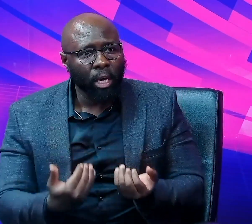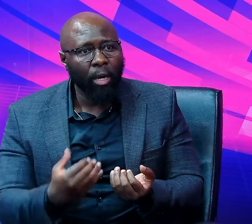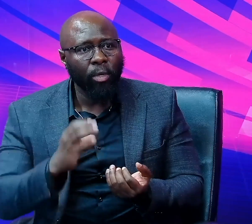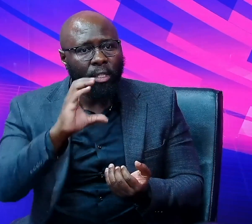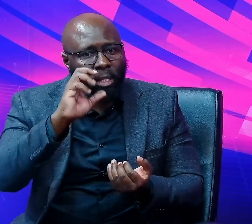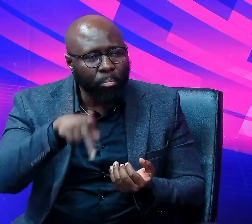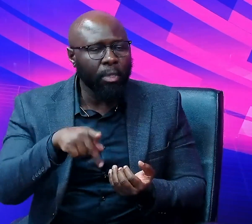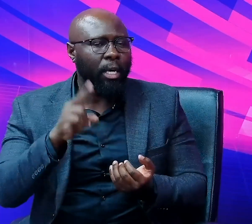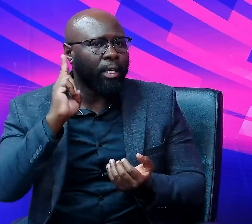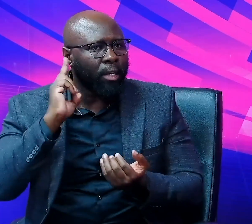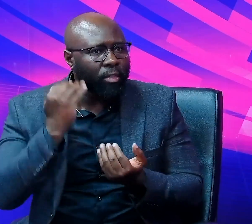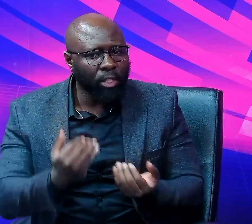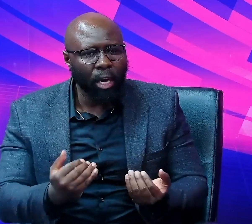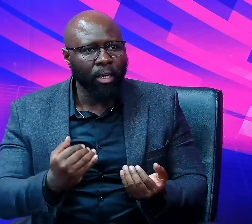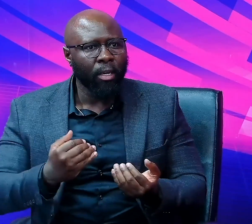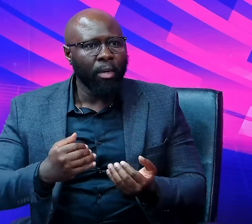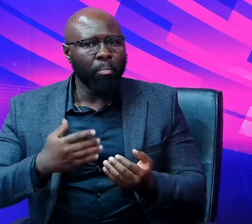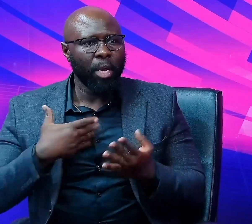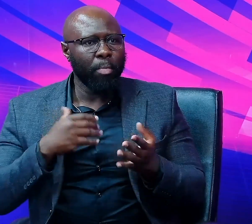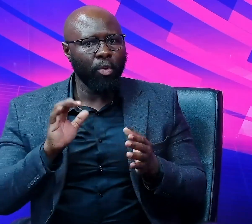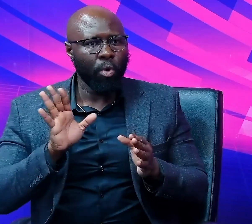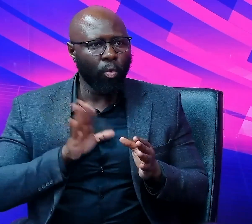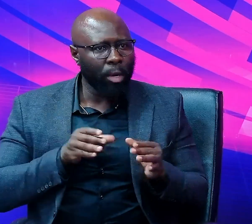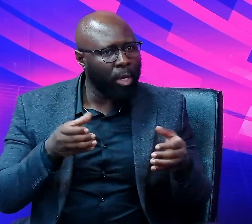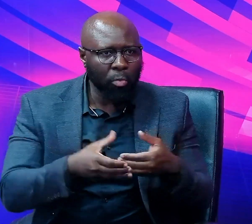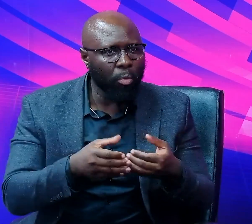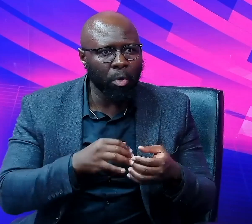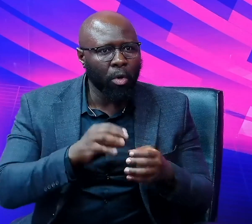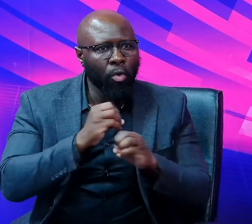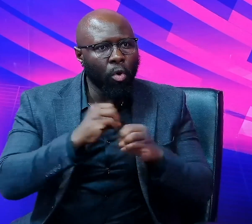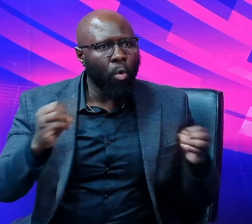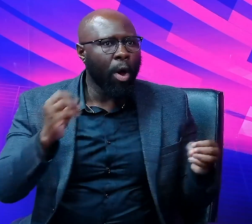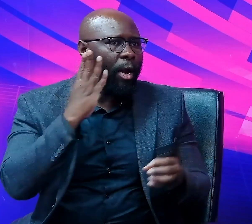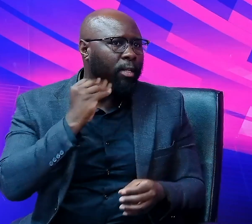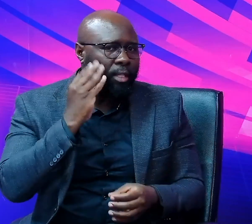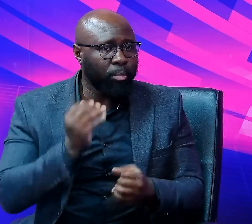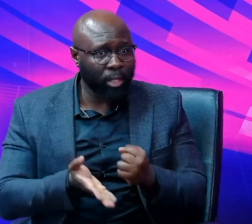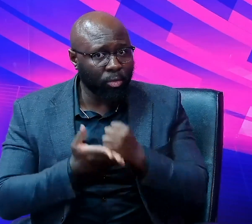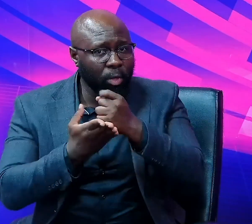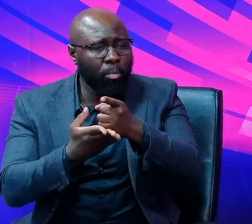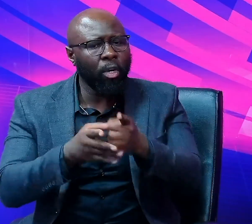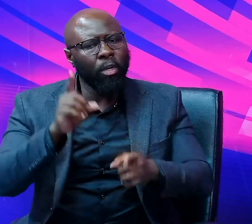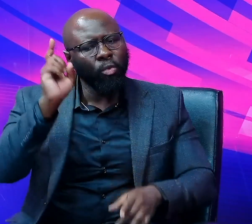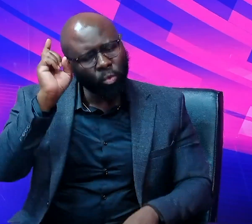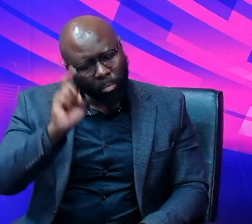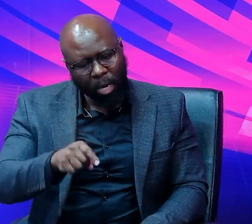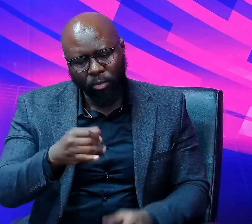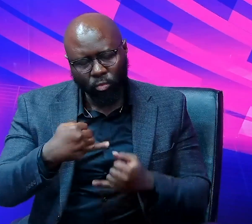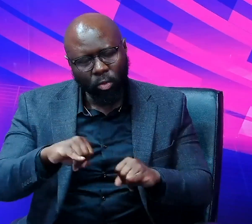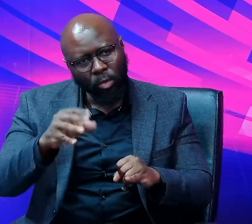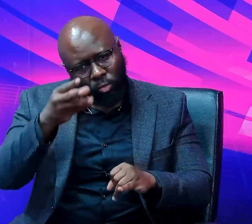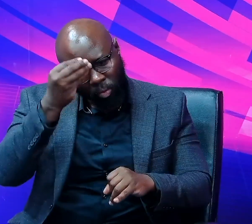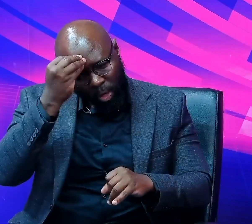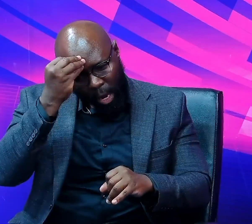But if you have a child with cerebral palsy, a deaf child, you don't have a women group or chama that